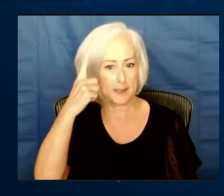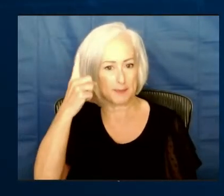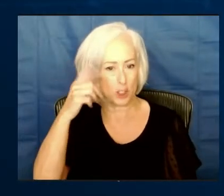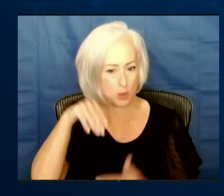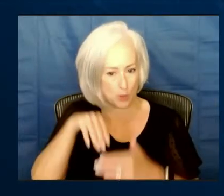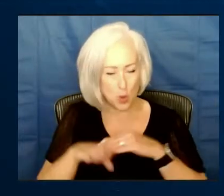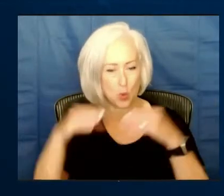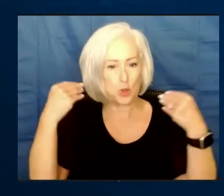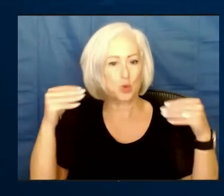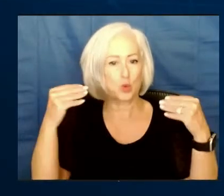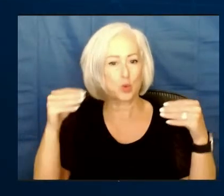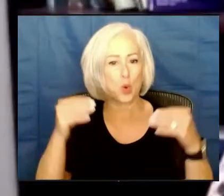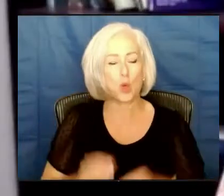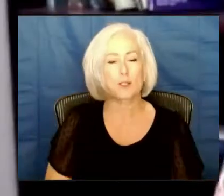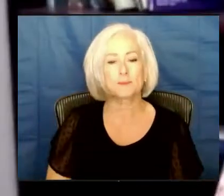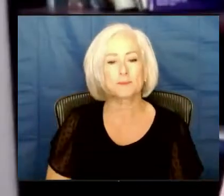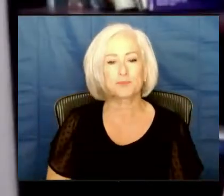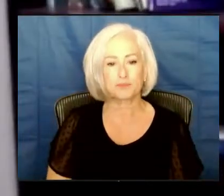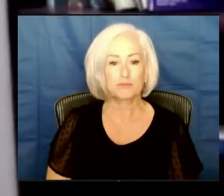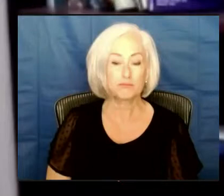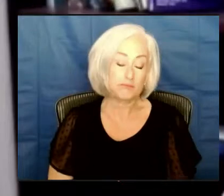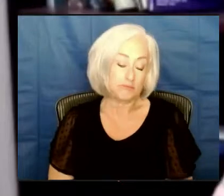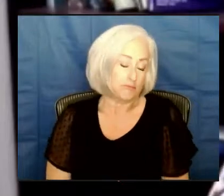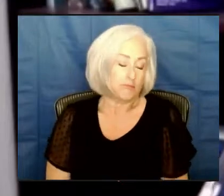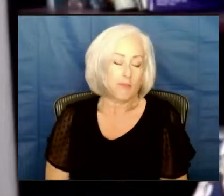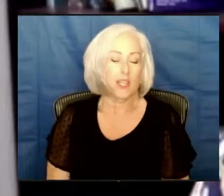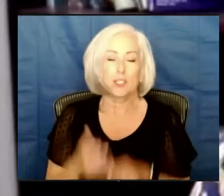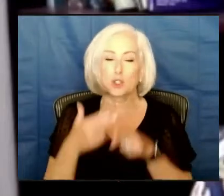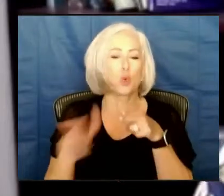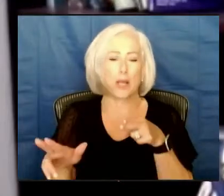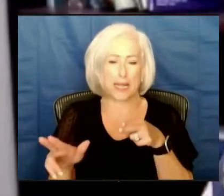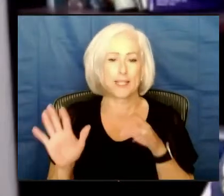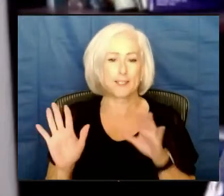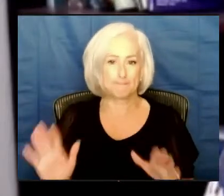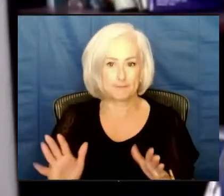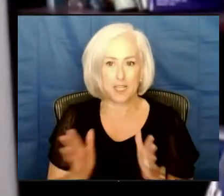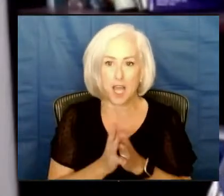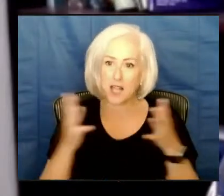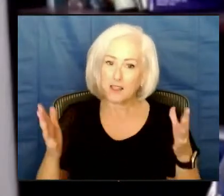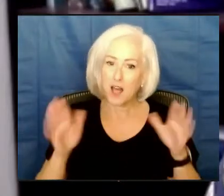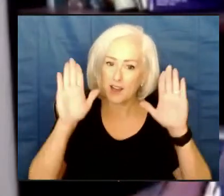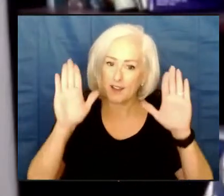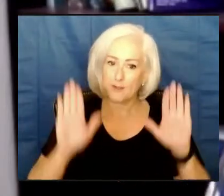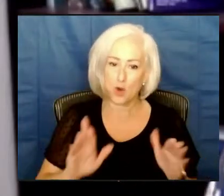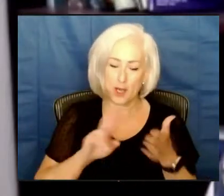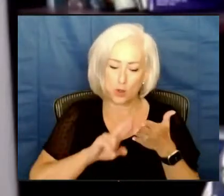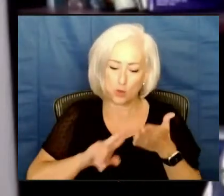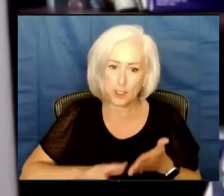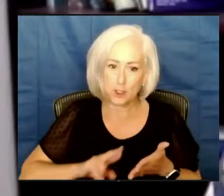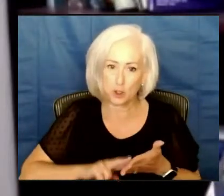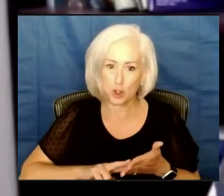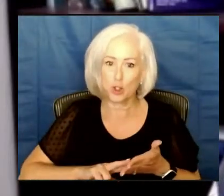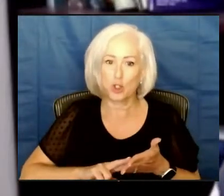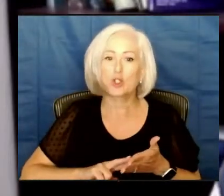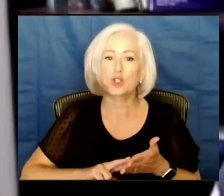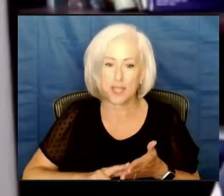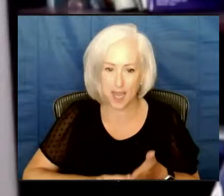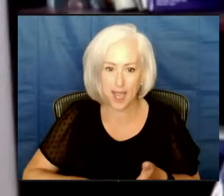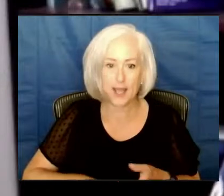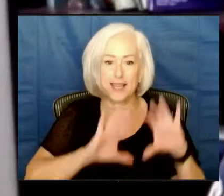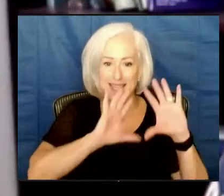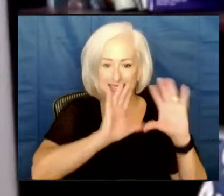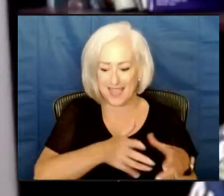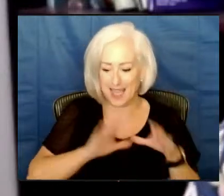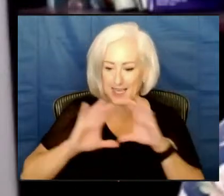There's a lot of I'll just say really quickly, there's a lot of great research on things like that being categorized as racial